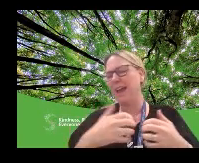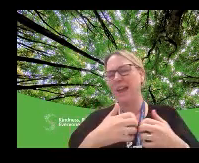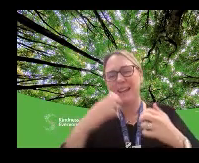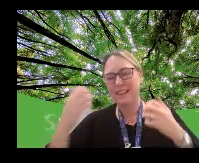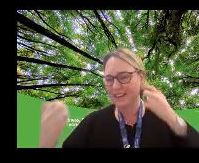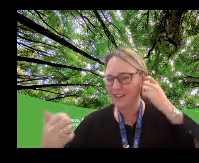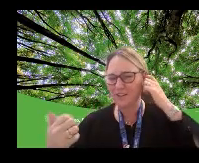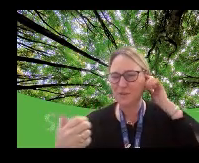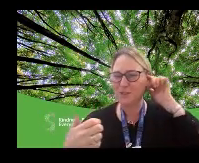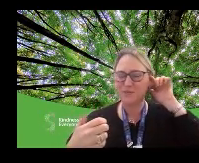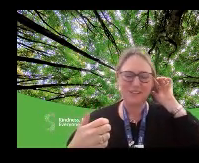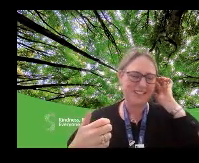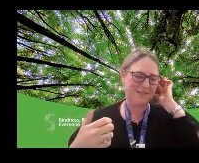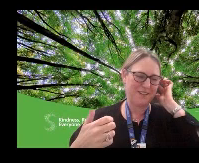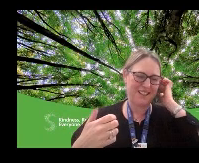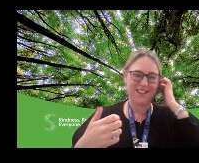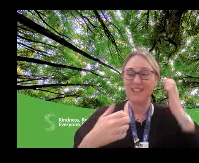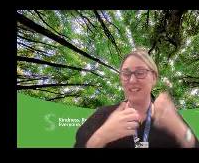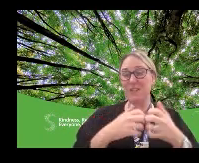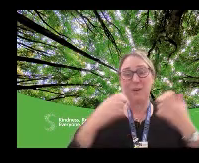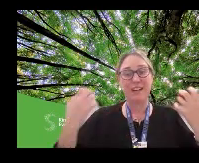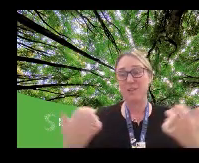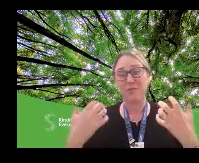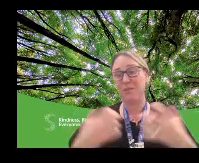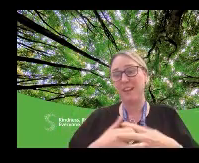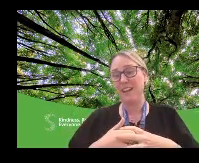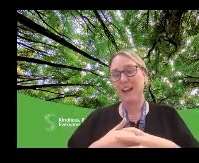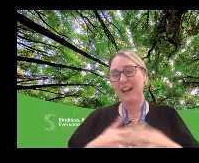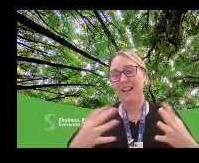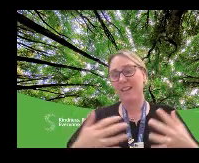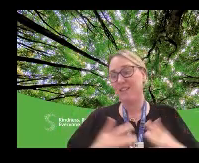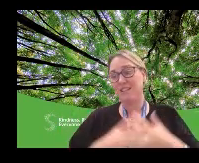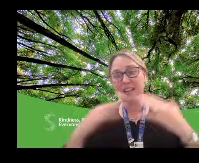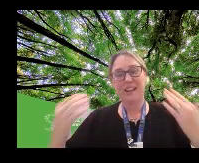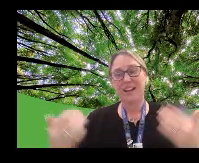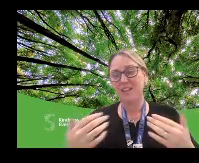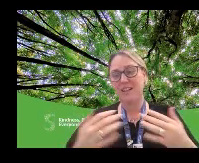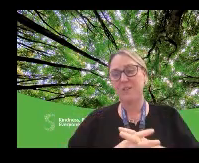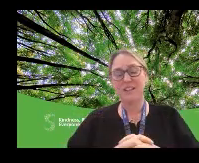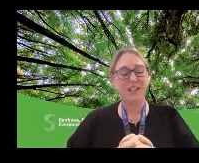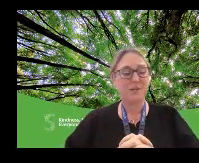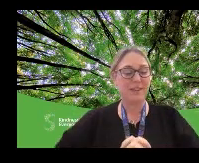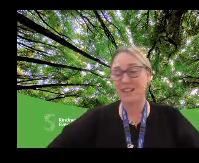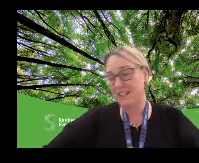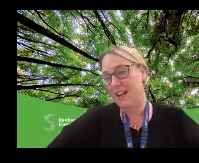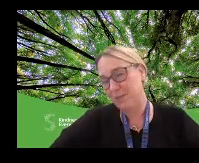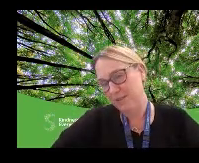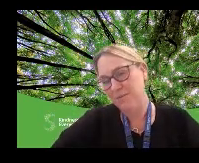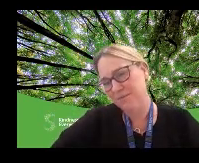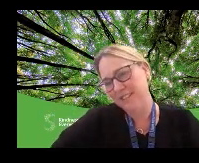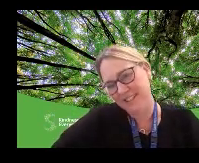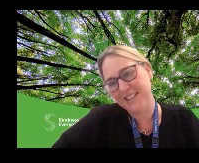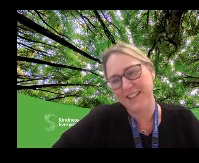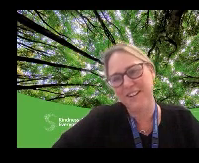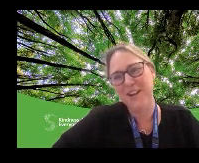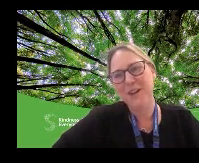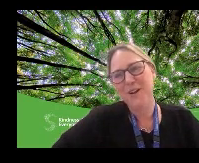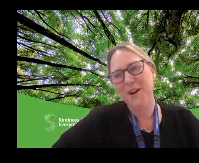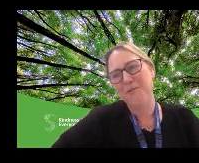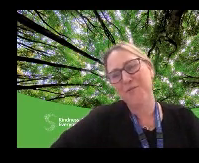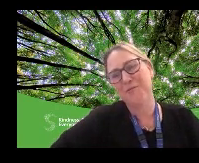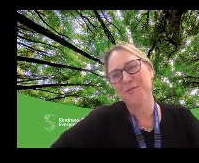or anything, so I'm using some really simplistic ideas, but literally all they can then do is say that actually on the days when that doesn't happen, it